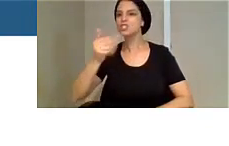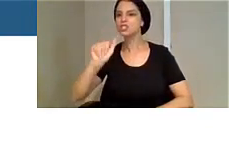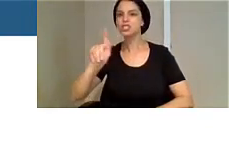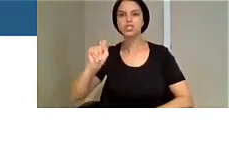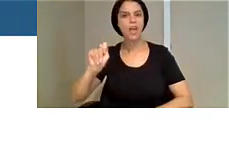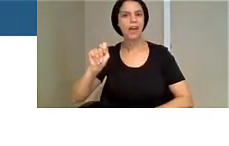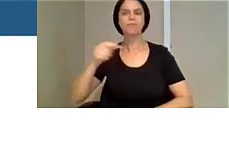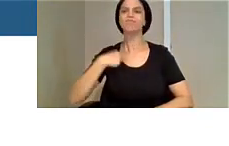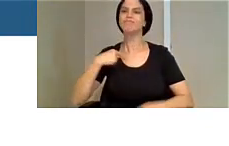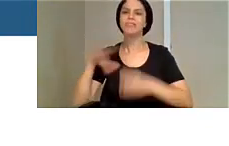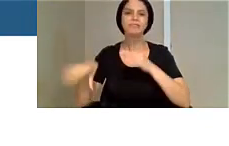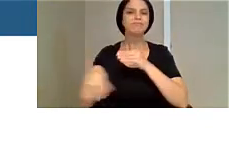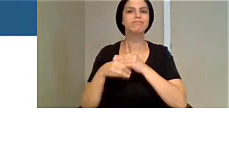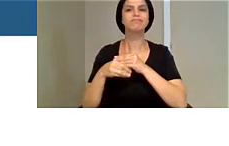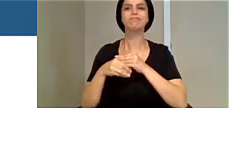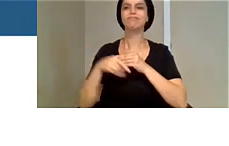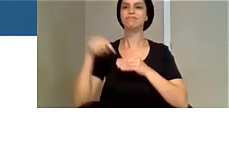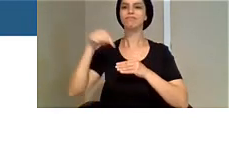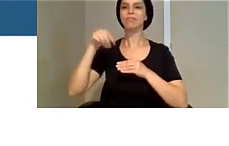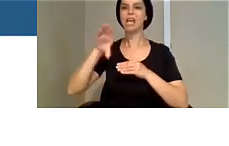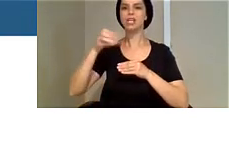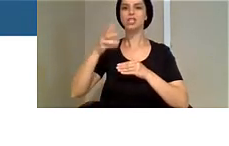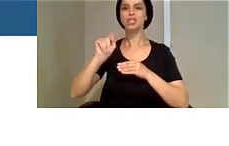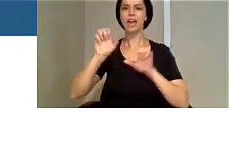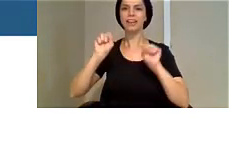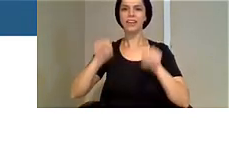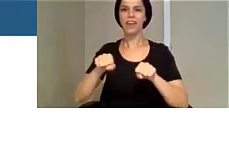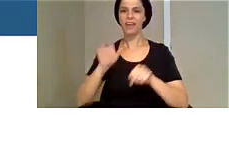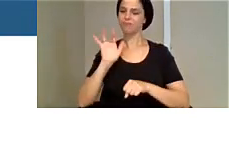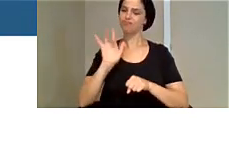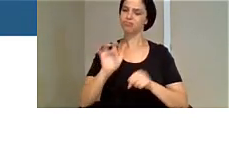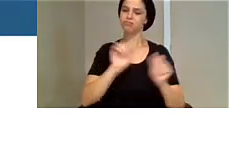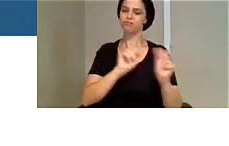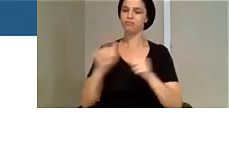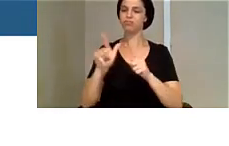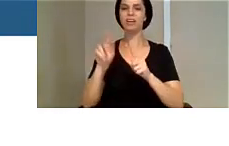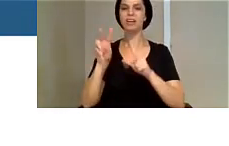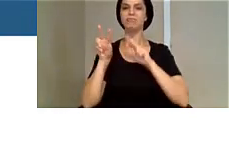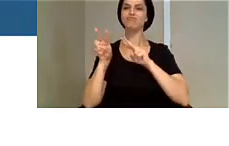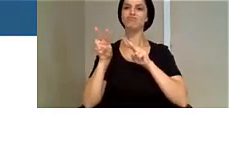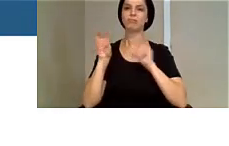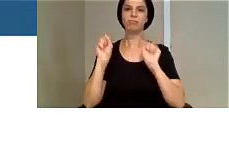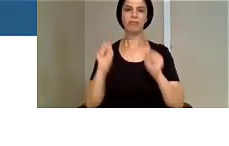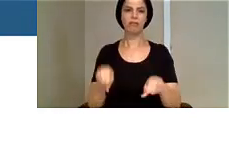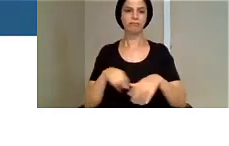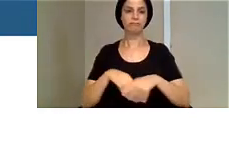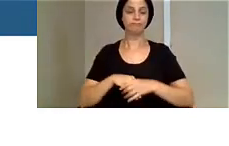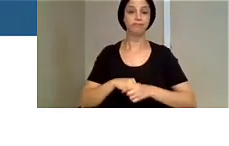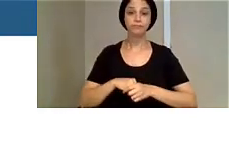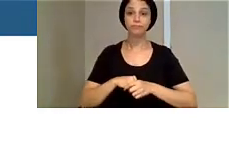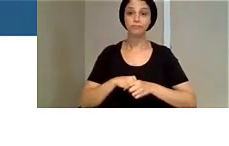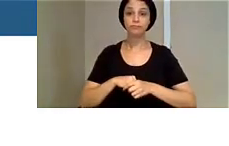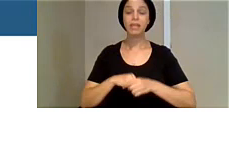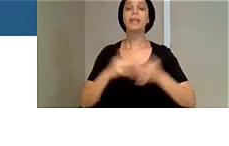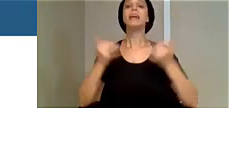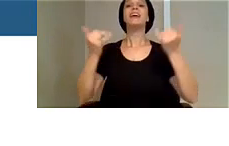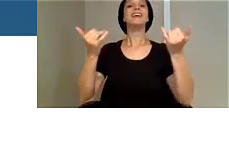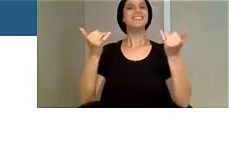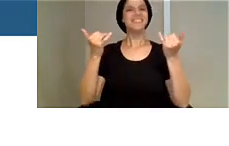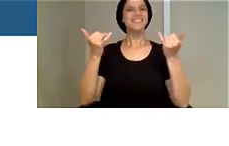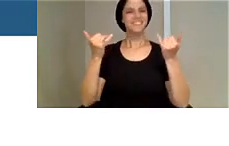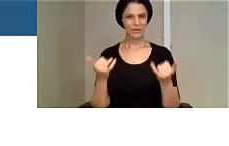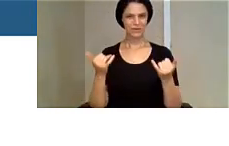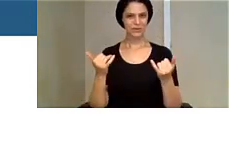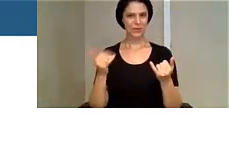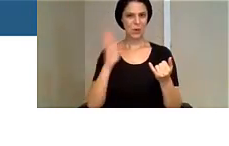been dropped. You can click on it from there to connect with the presentation as well. And with that said, we'll go ahead